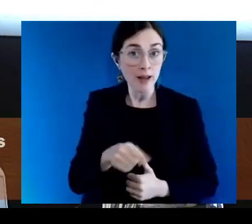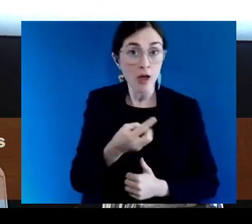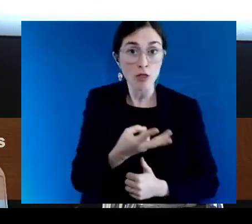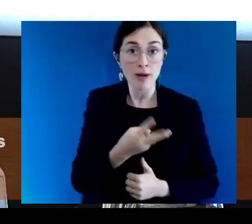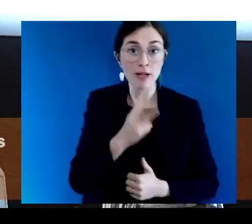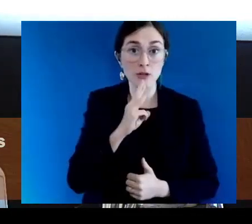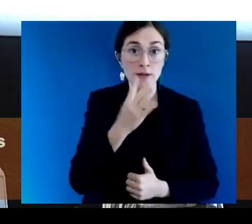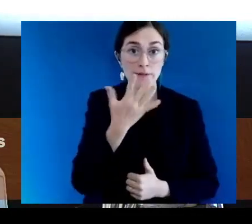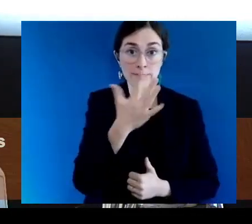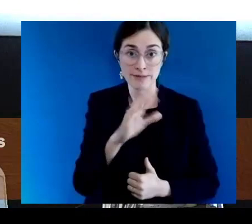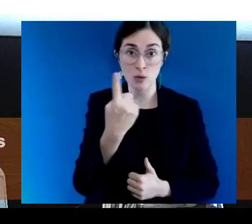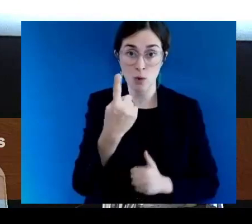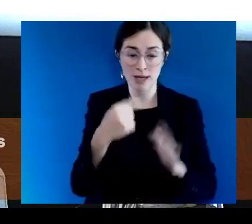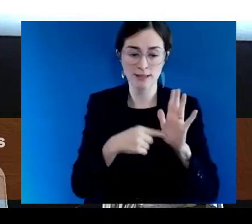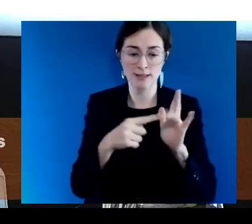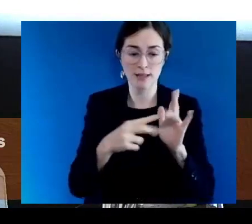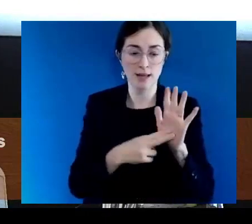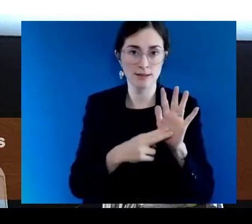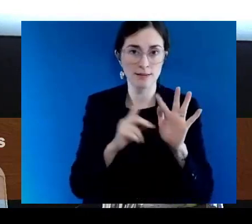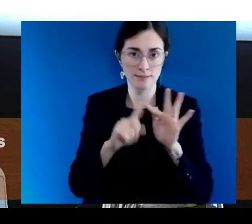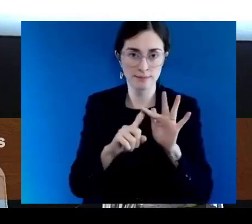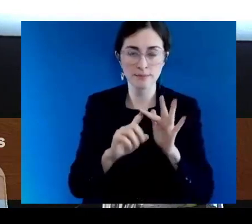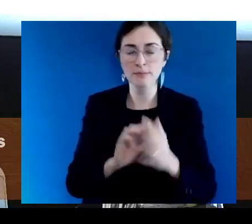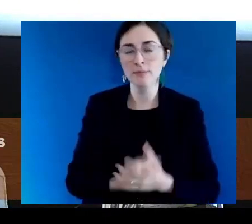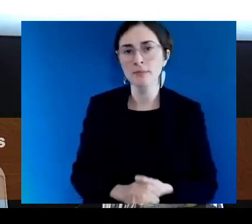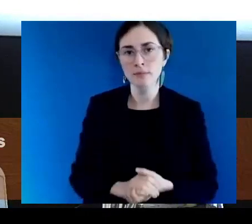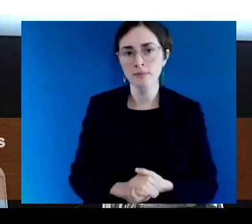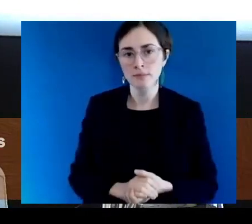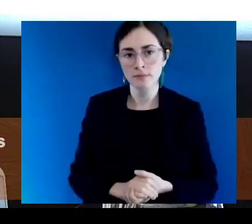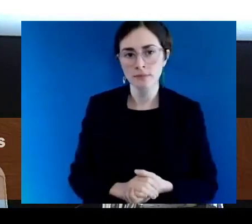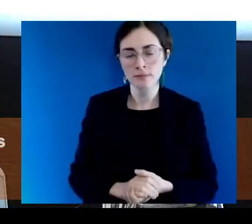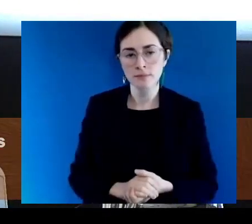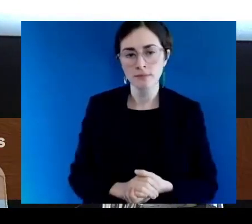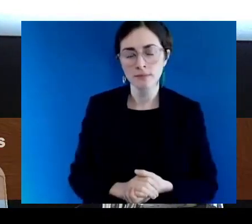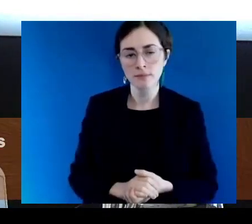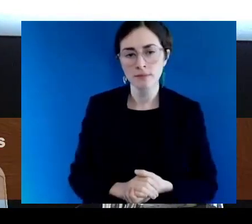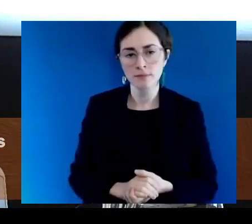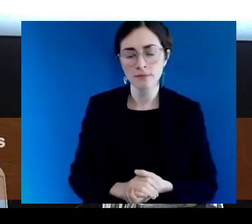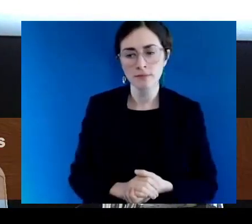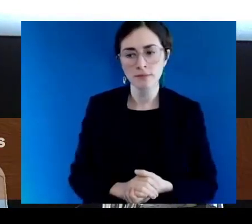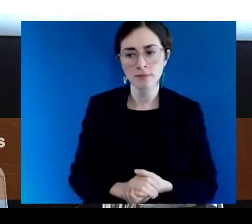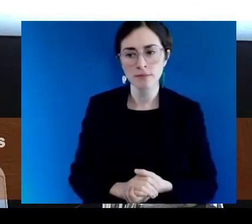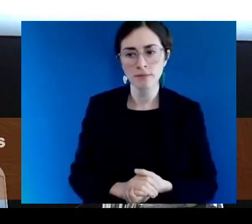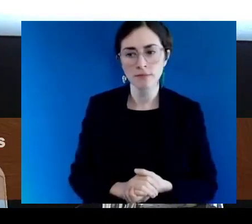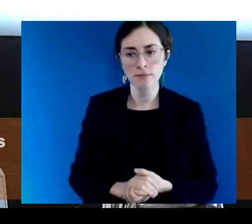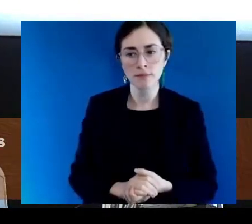482,485,000 tonnes. And for all other commodities? 75,351 tonnes. Extractives?